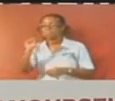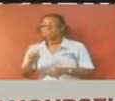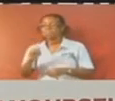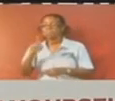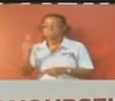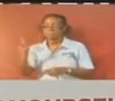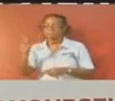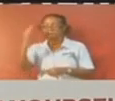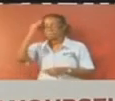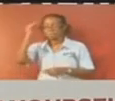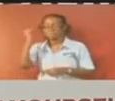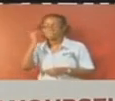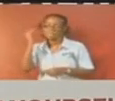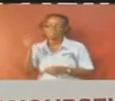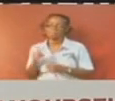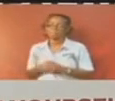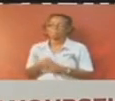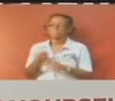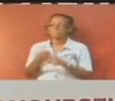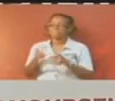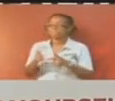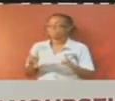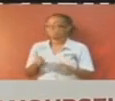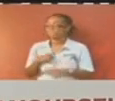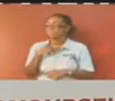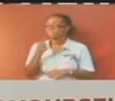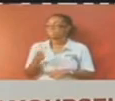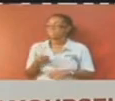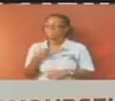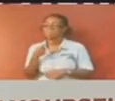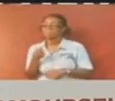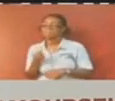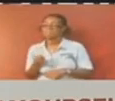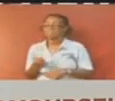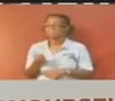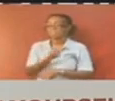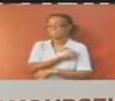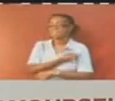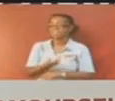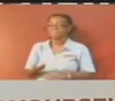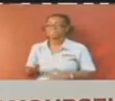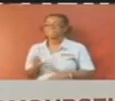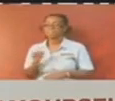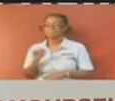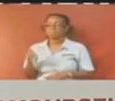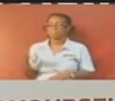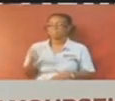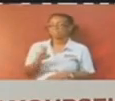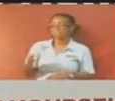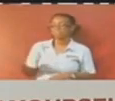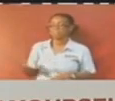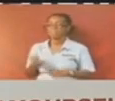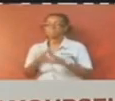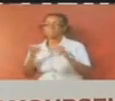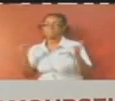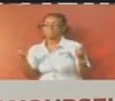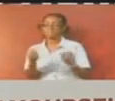But to put a racial connotation to vaccines and blow that silent dog